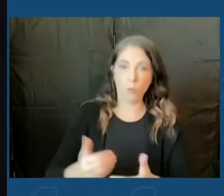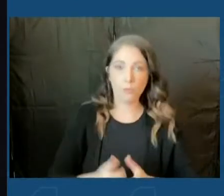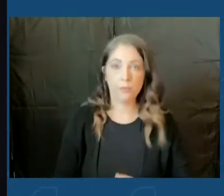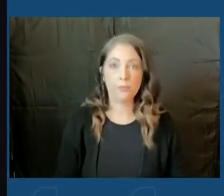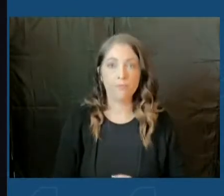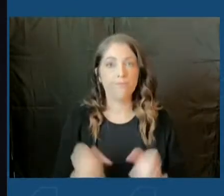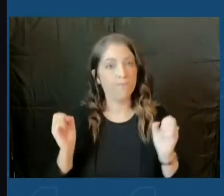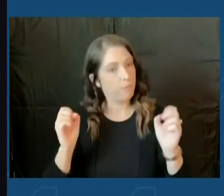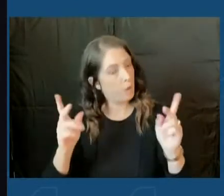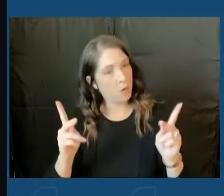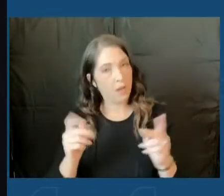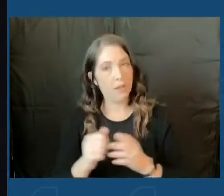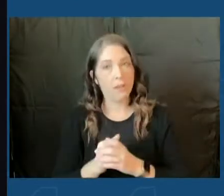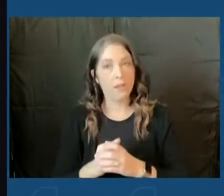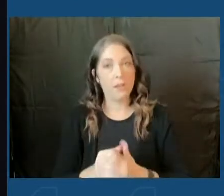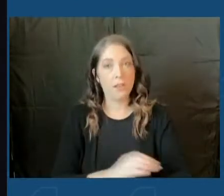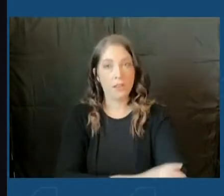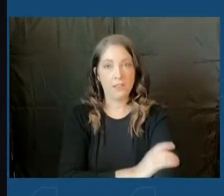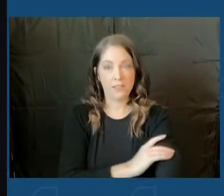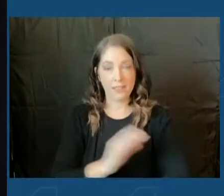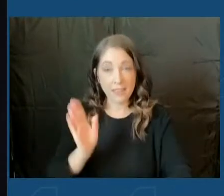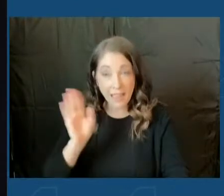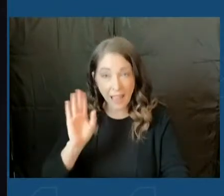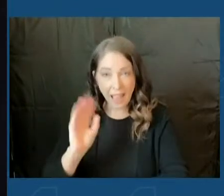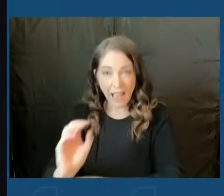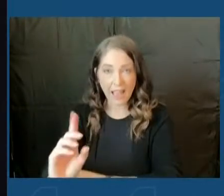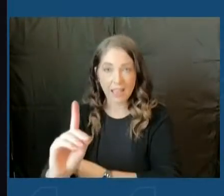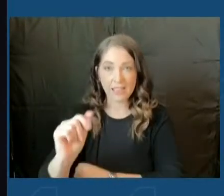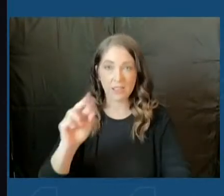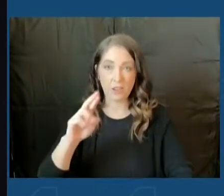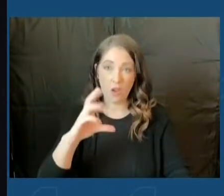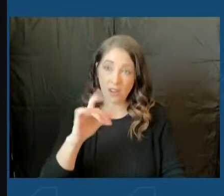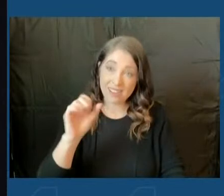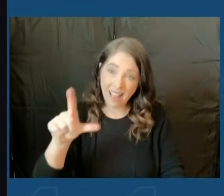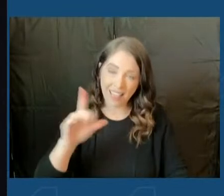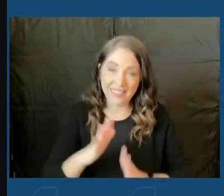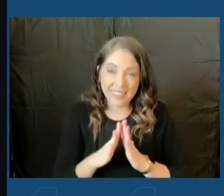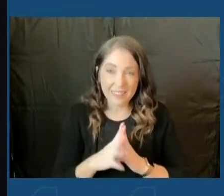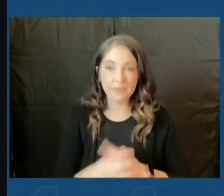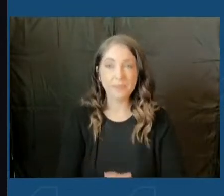Okay, Darcel, hi Darcel. I wanted